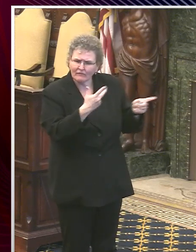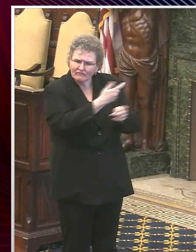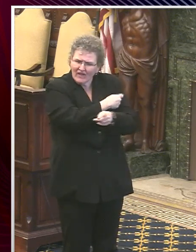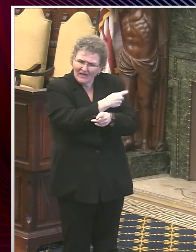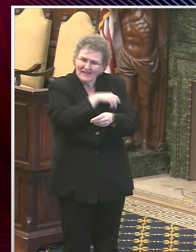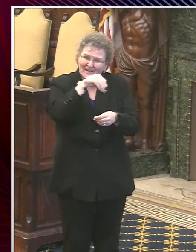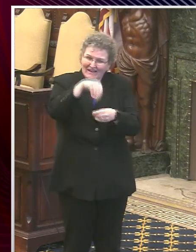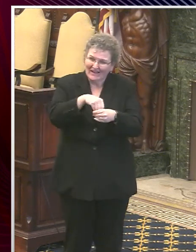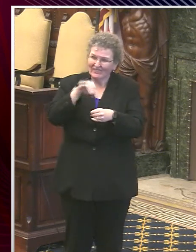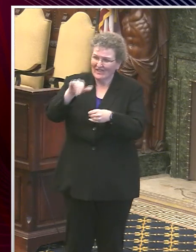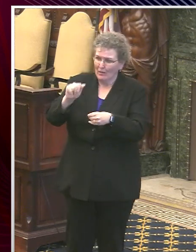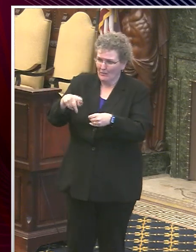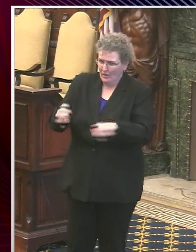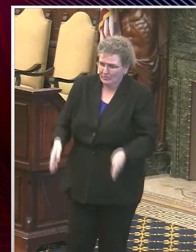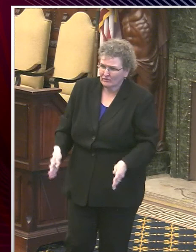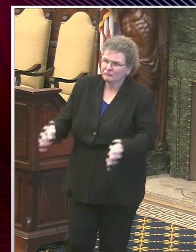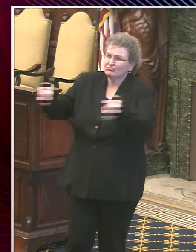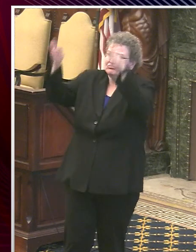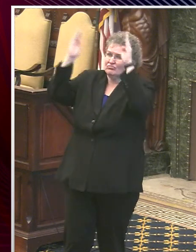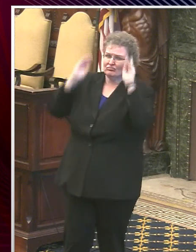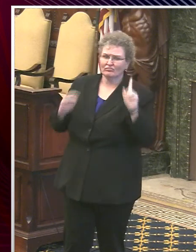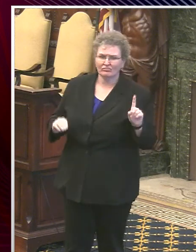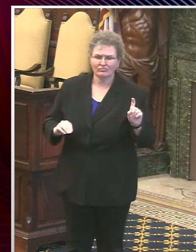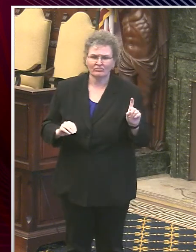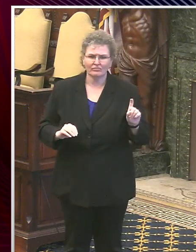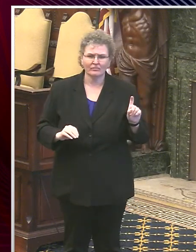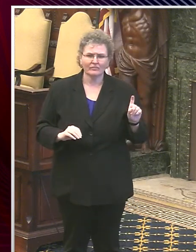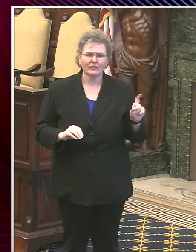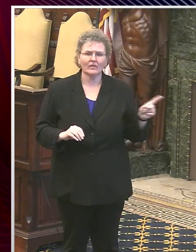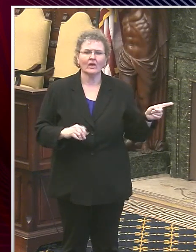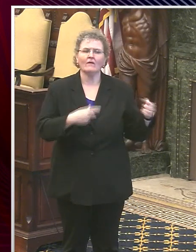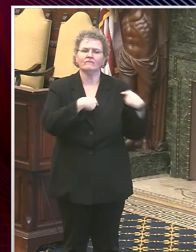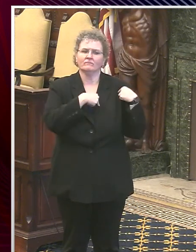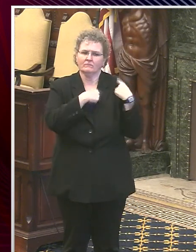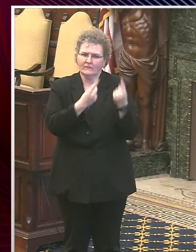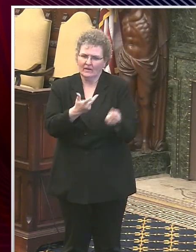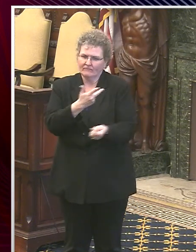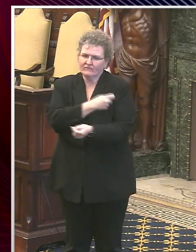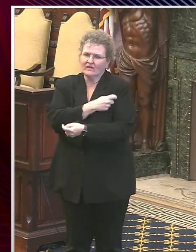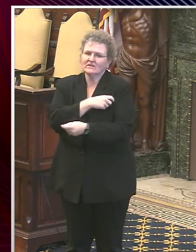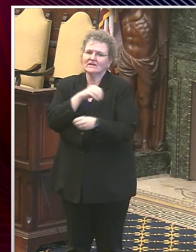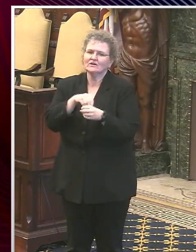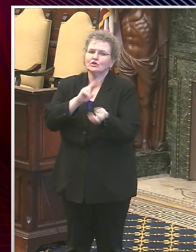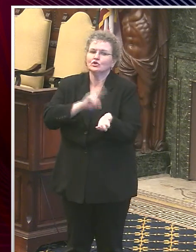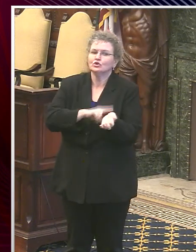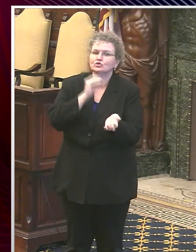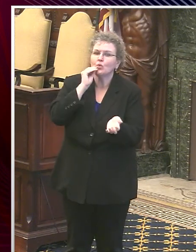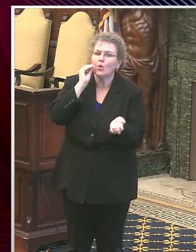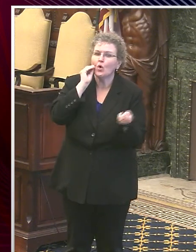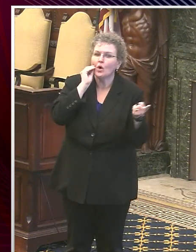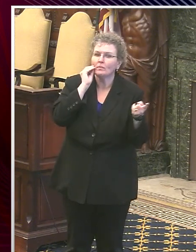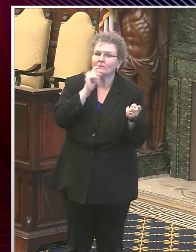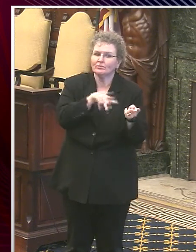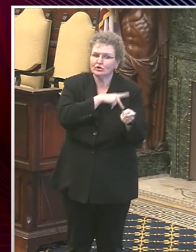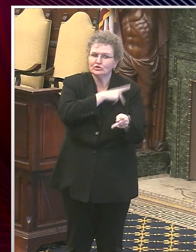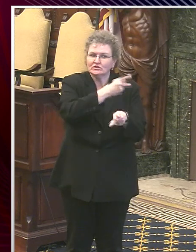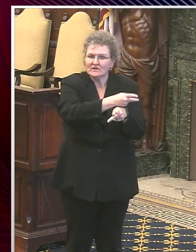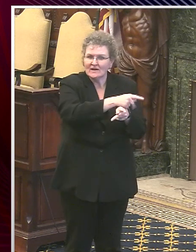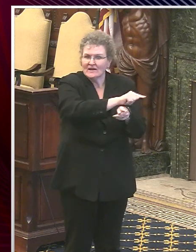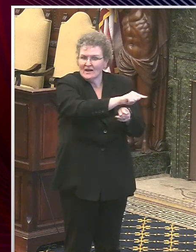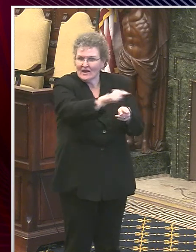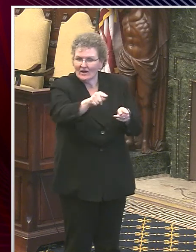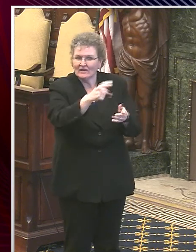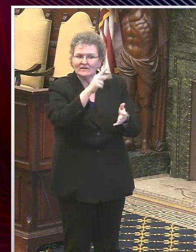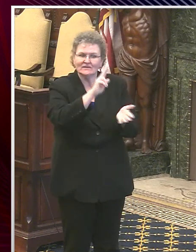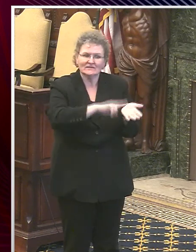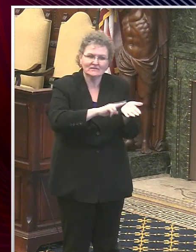apartment buildings? Yeah, so that we have been vaccinating people first in nursing homes, personal care homes, so assisted living facilities. And